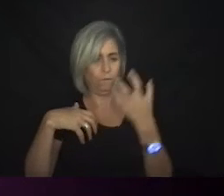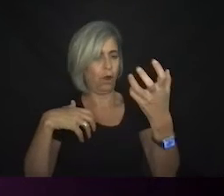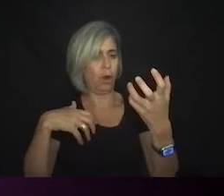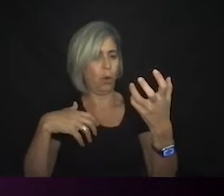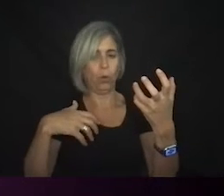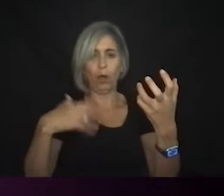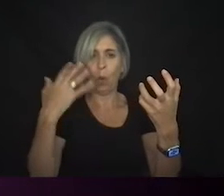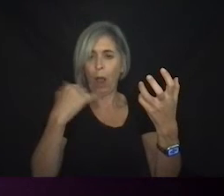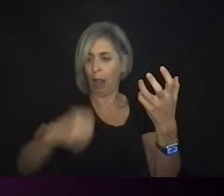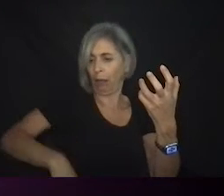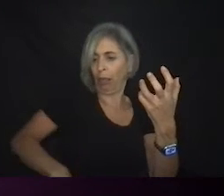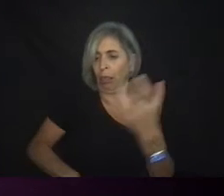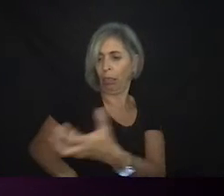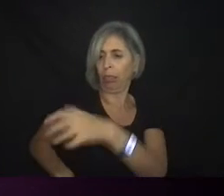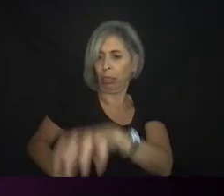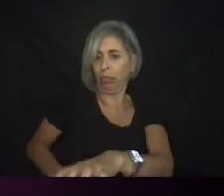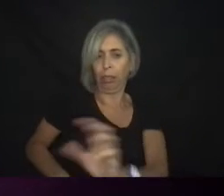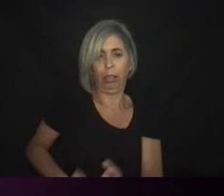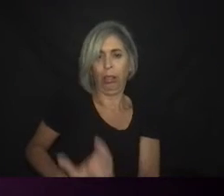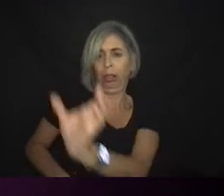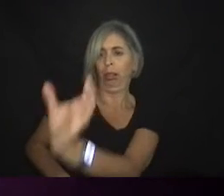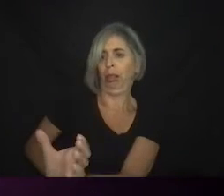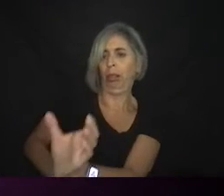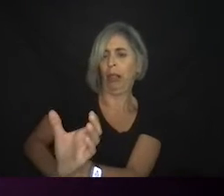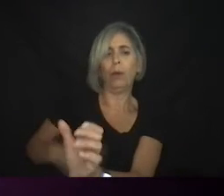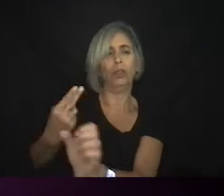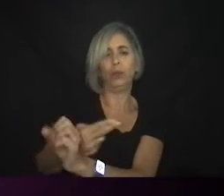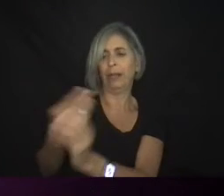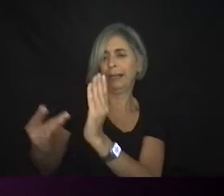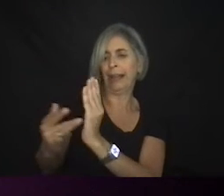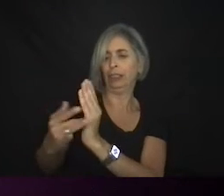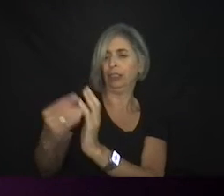similar assistive technologies that someone who's vision impaired might use.